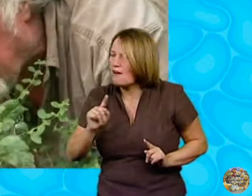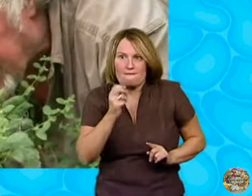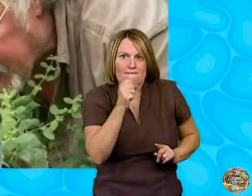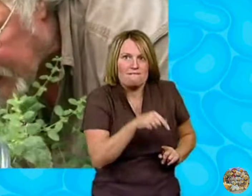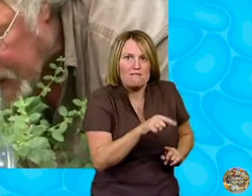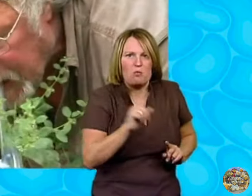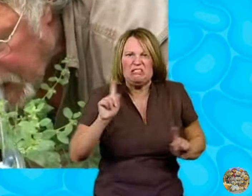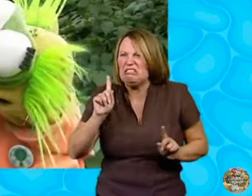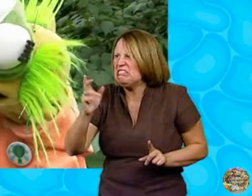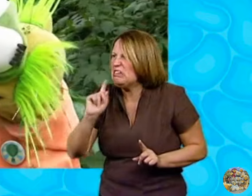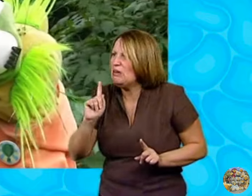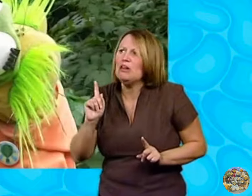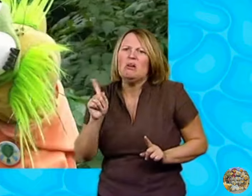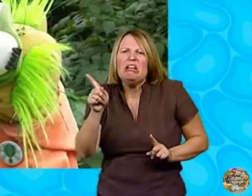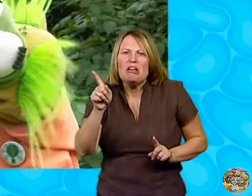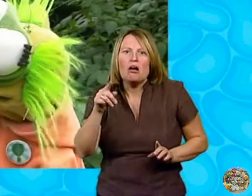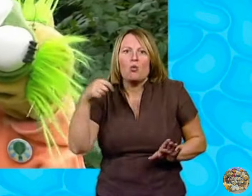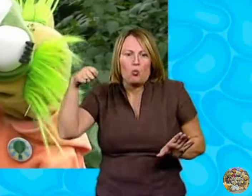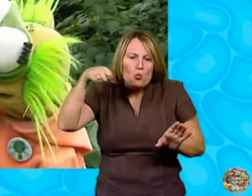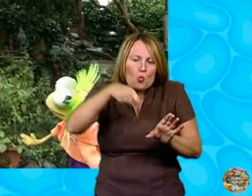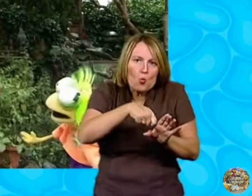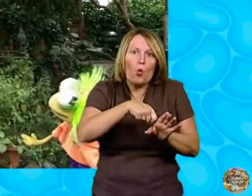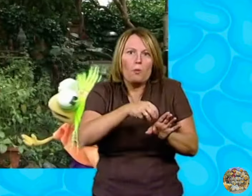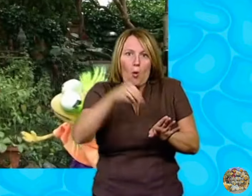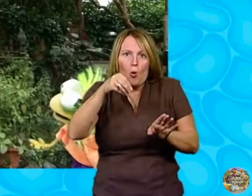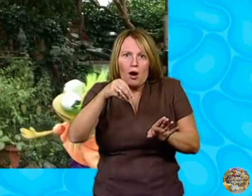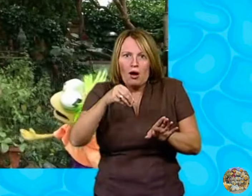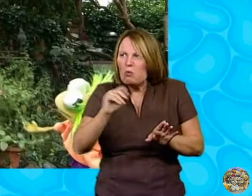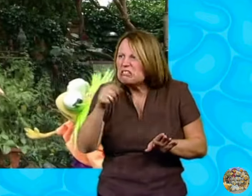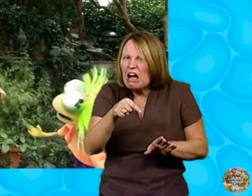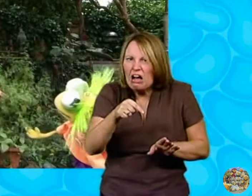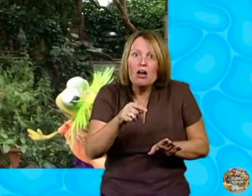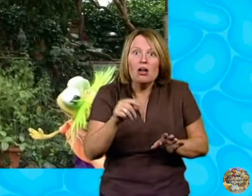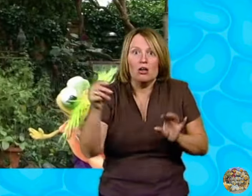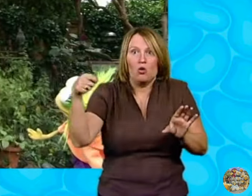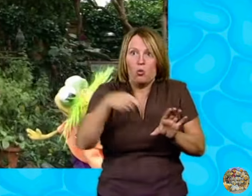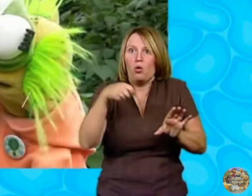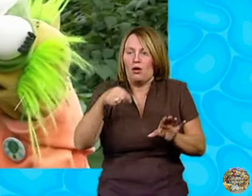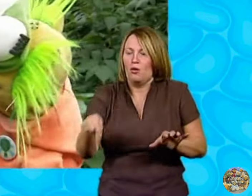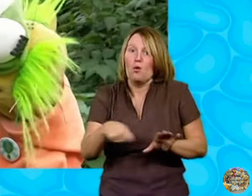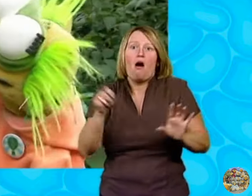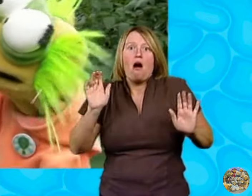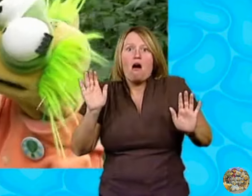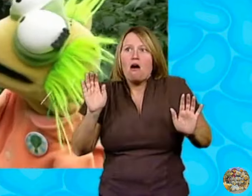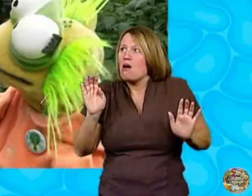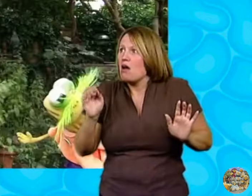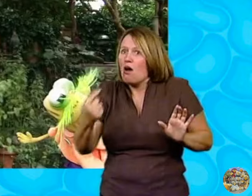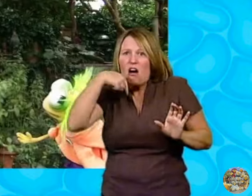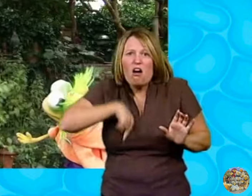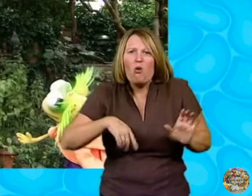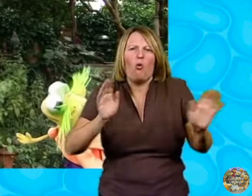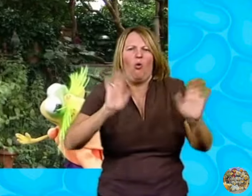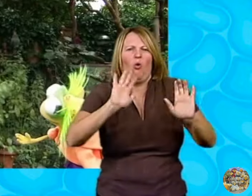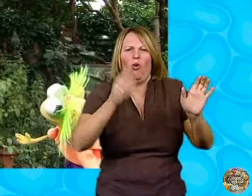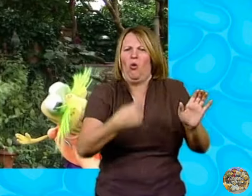I have. Bill, what are you doing? I'm going to suck up the bug. What? No, what's that? Oh, don't... Oh, he's gone. No. In your mouth?